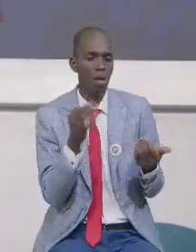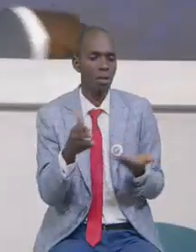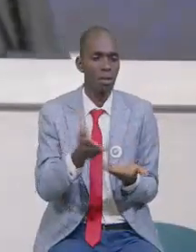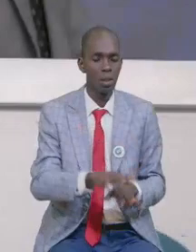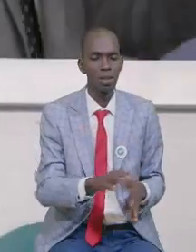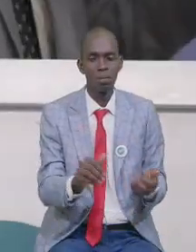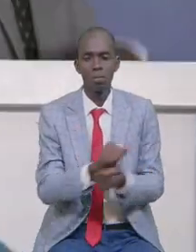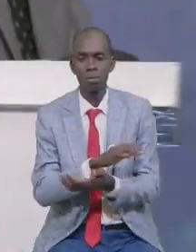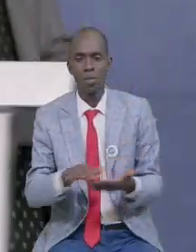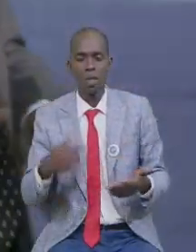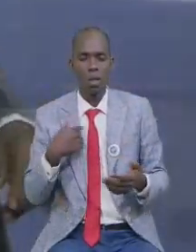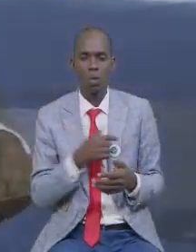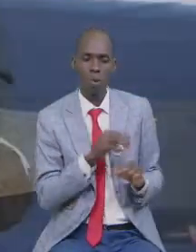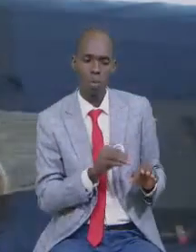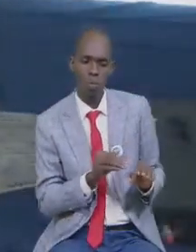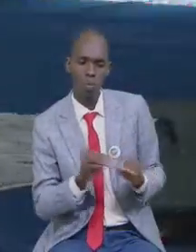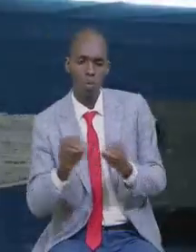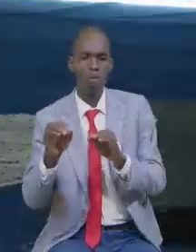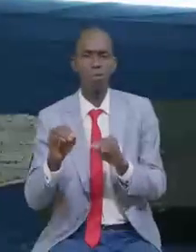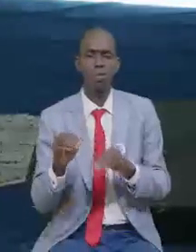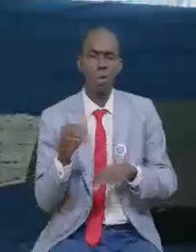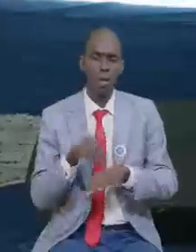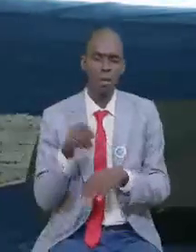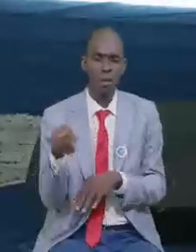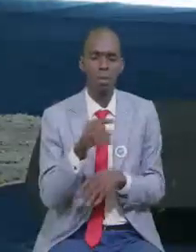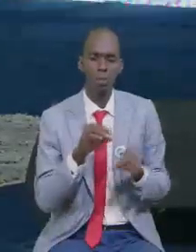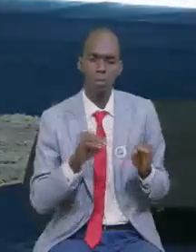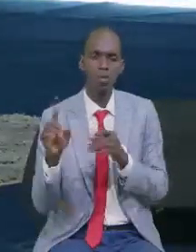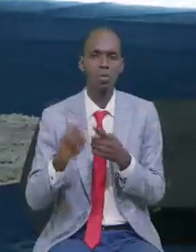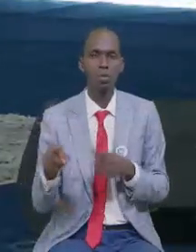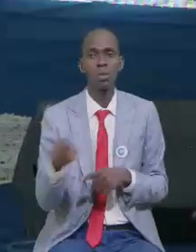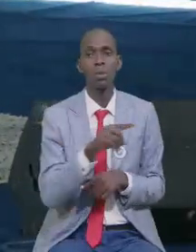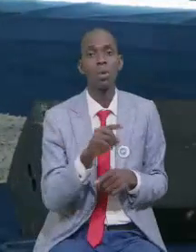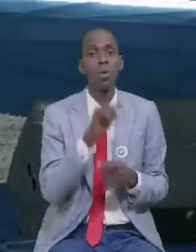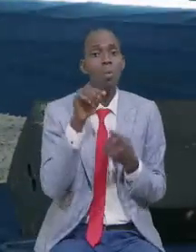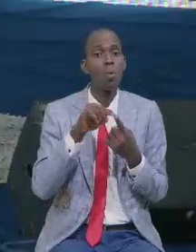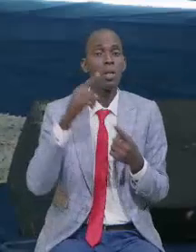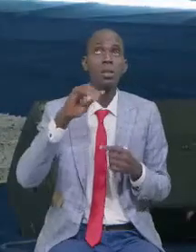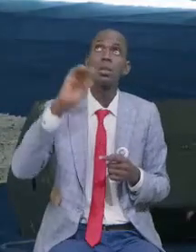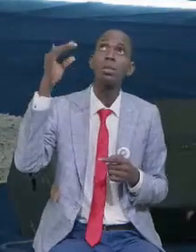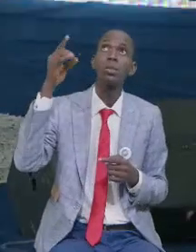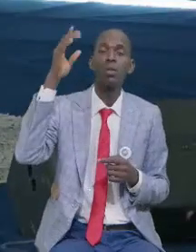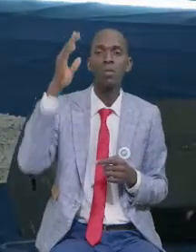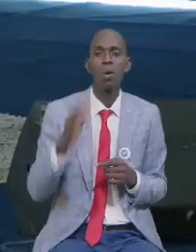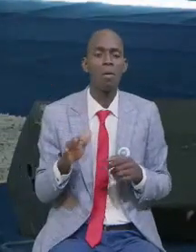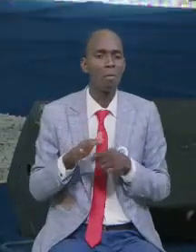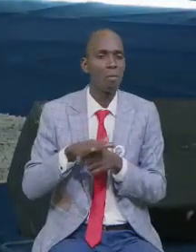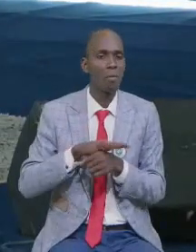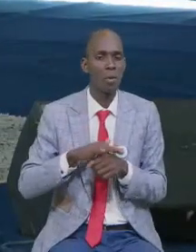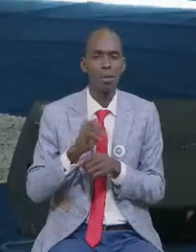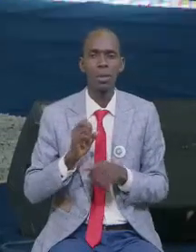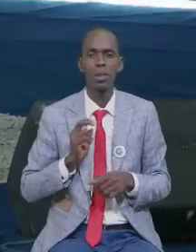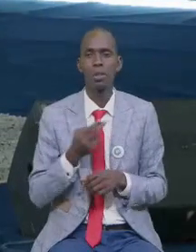drive at them and drive to them. When the grace of God possesses us, and